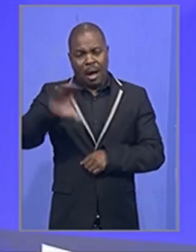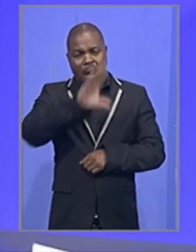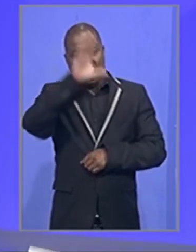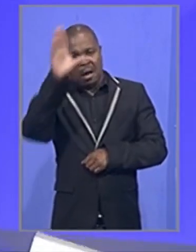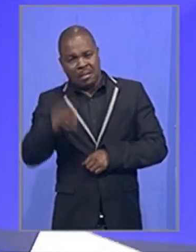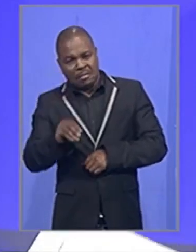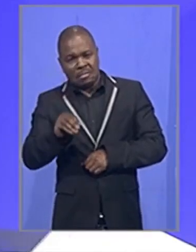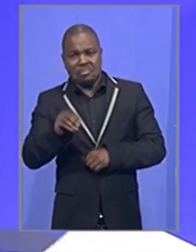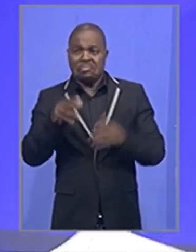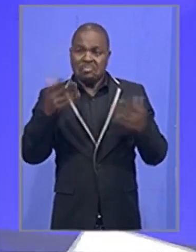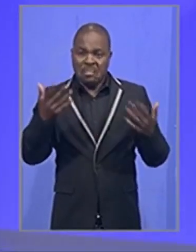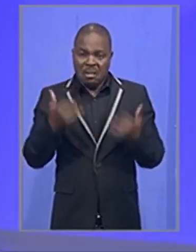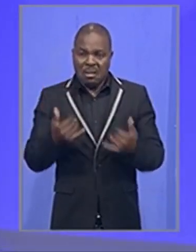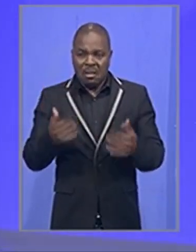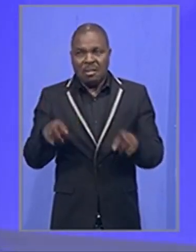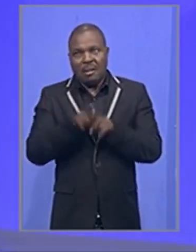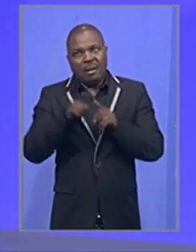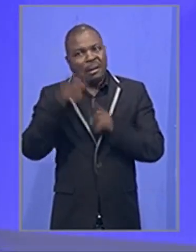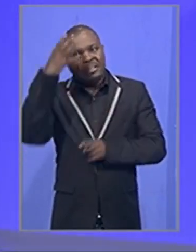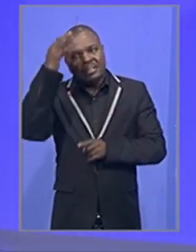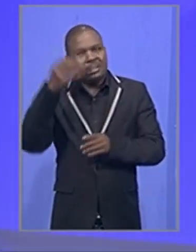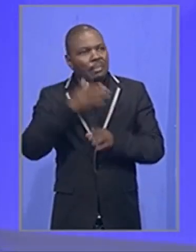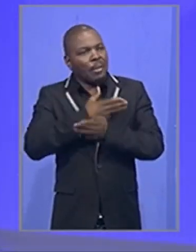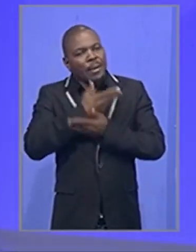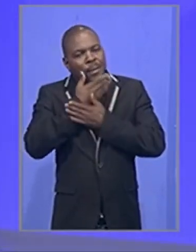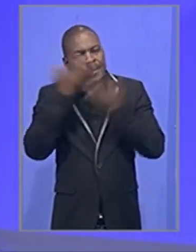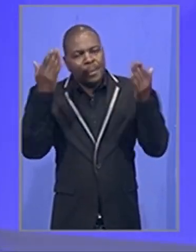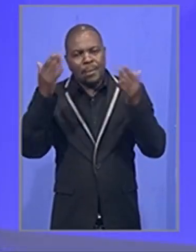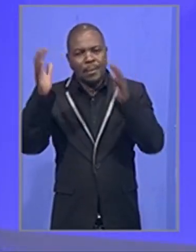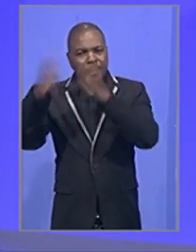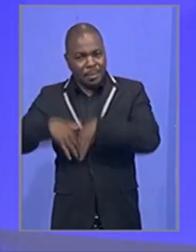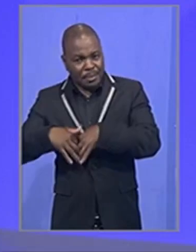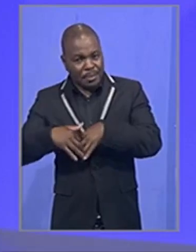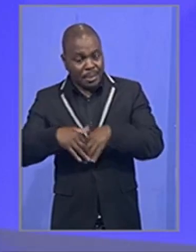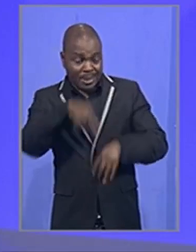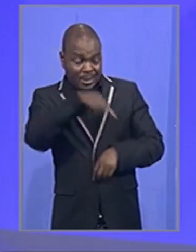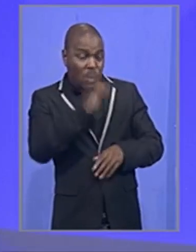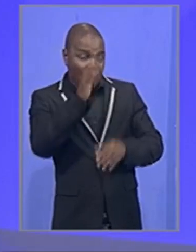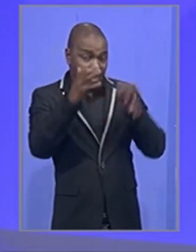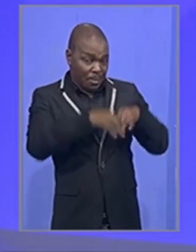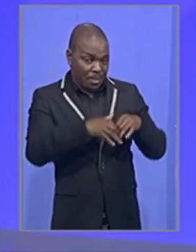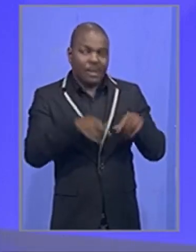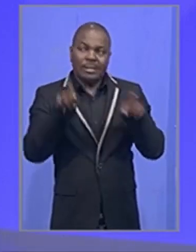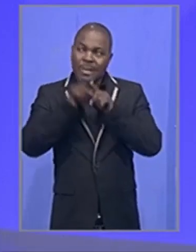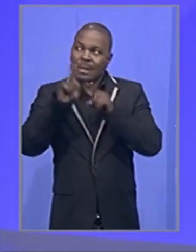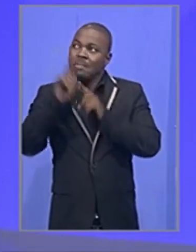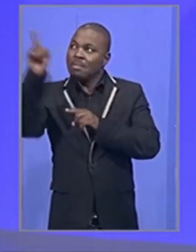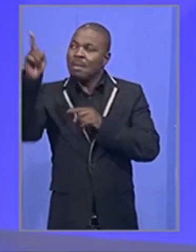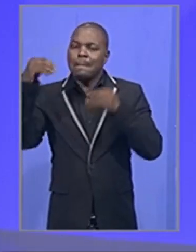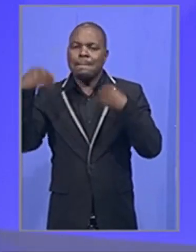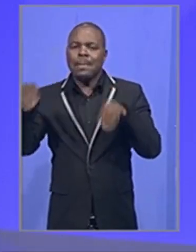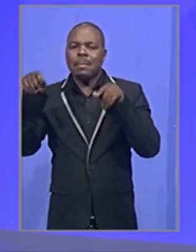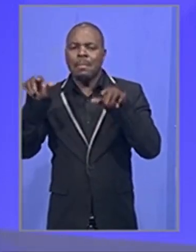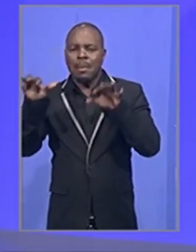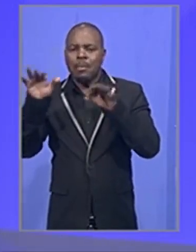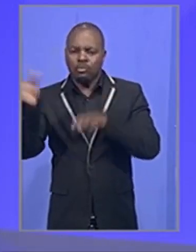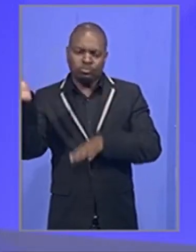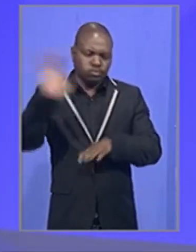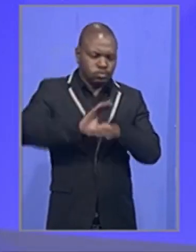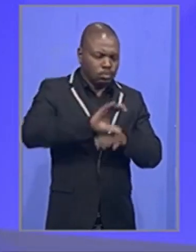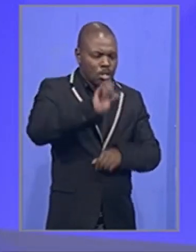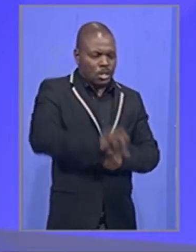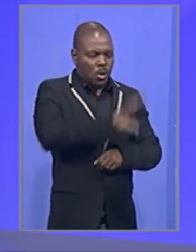buang ka hore ka jeno ke toro fela ha isa leo mme ke ha bohlokwa le batho ba tsetelang moruong wa Afrika Borwa